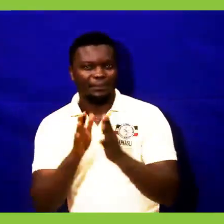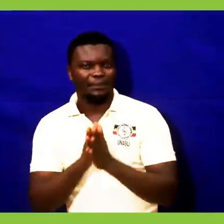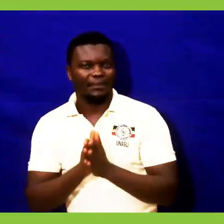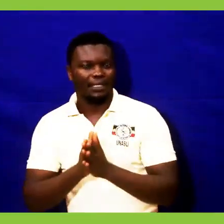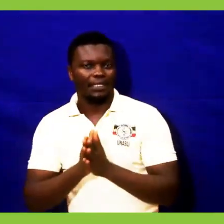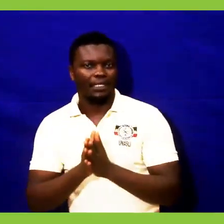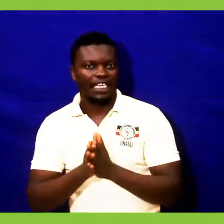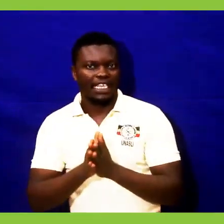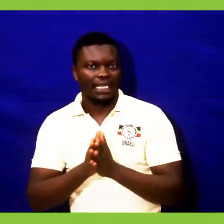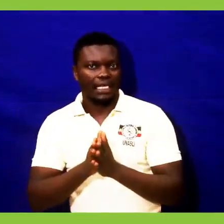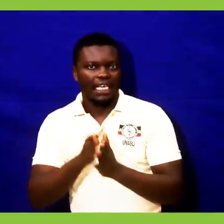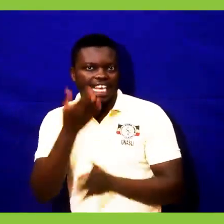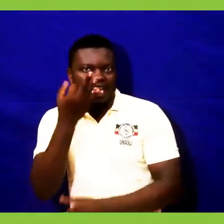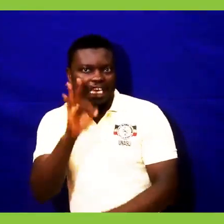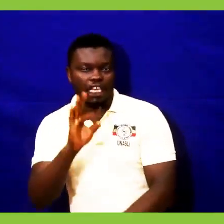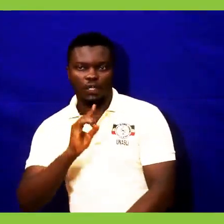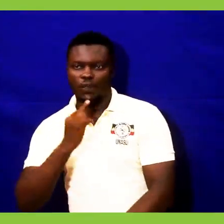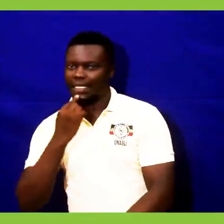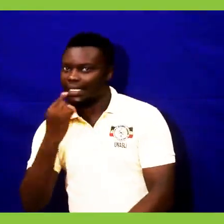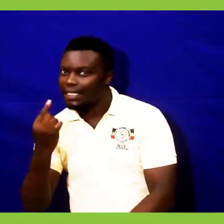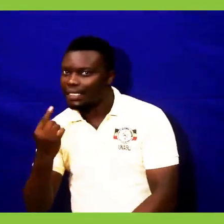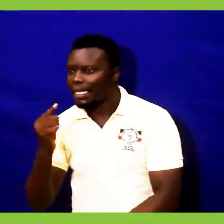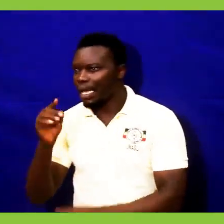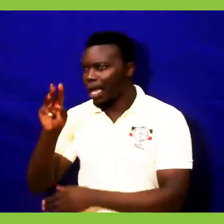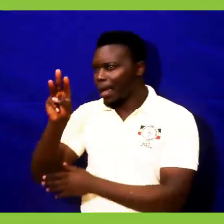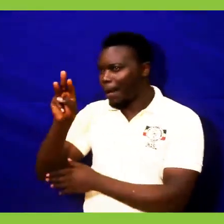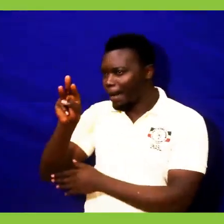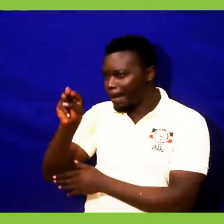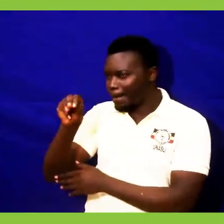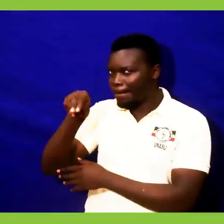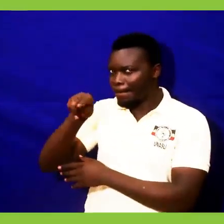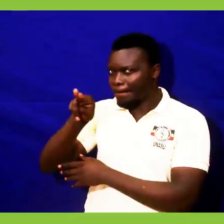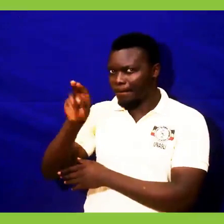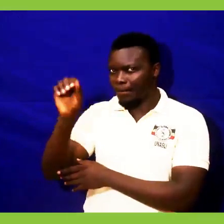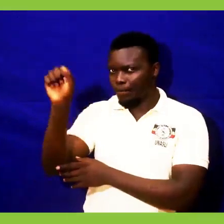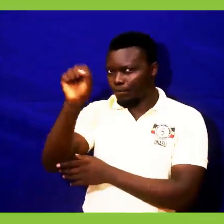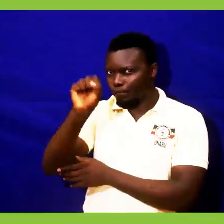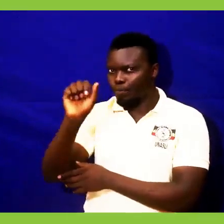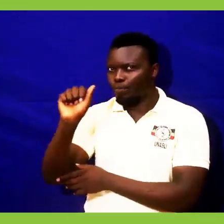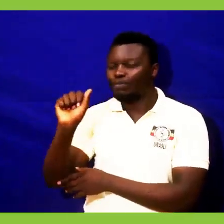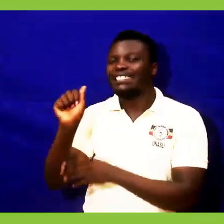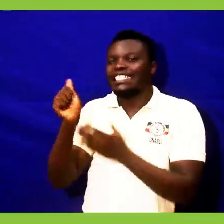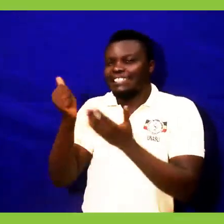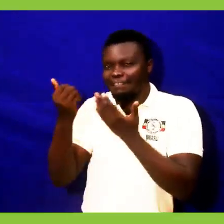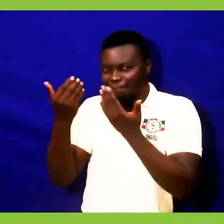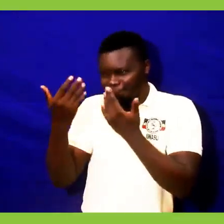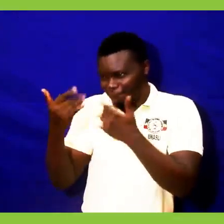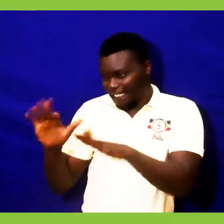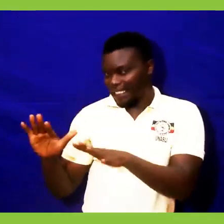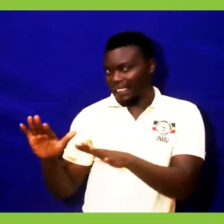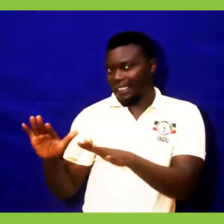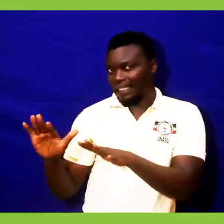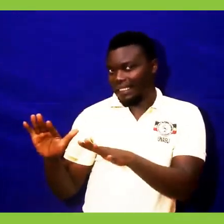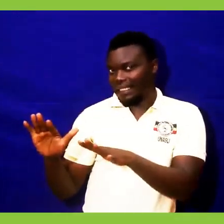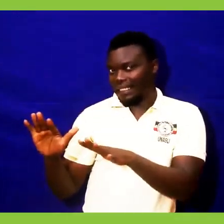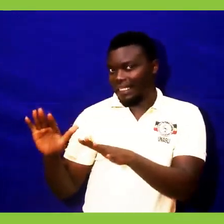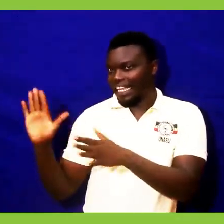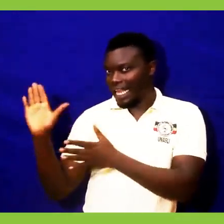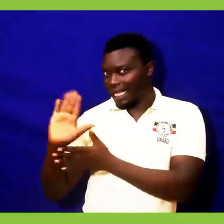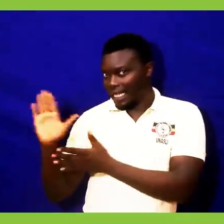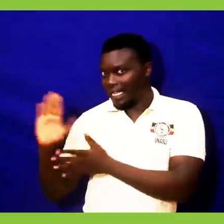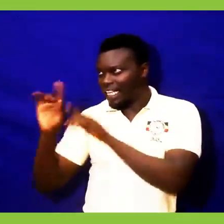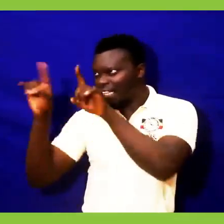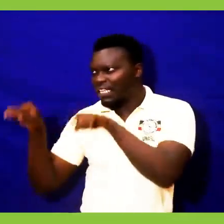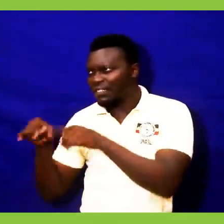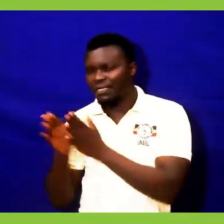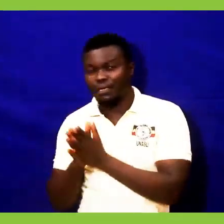carefully. When we say Musa has cleaned the